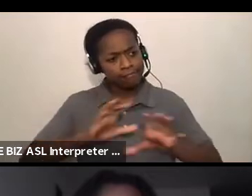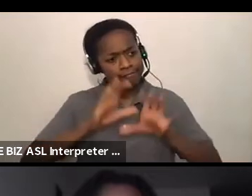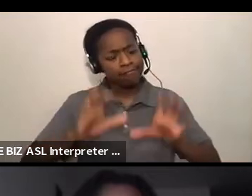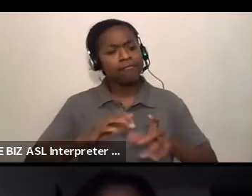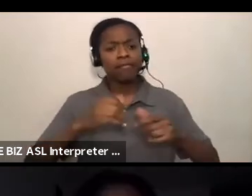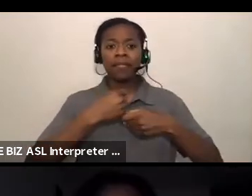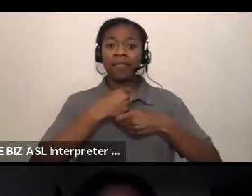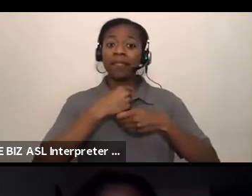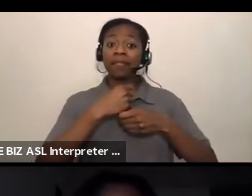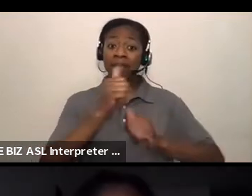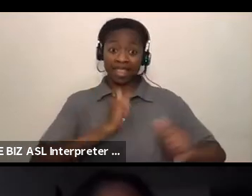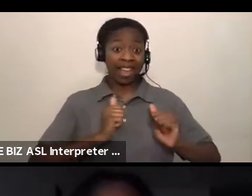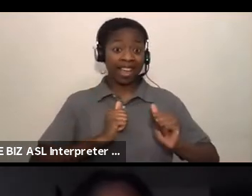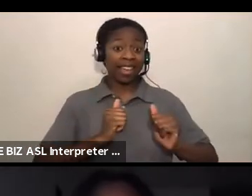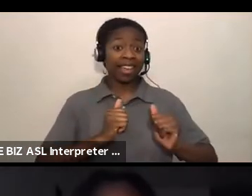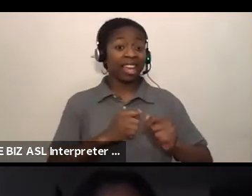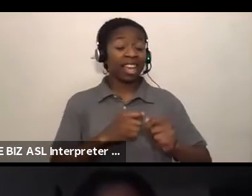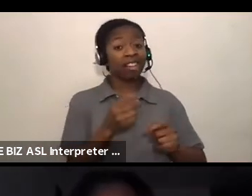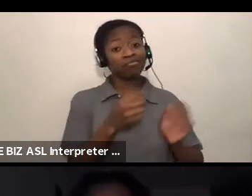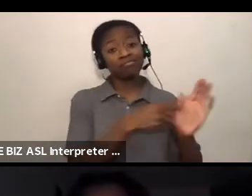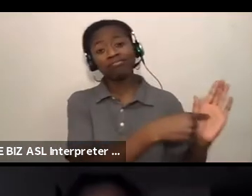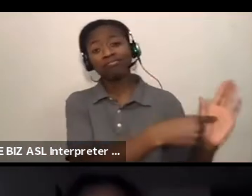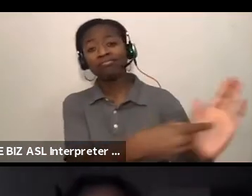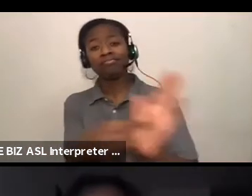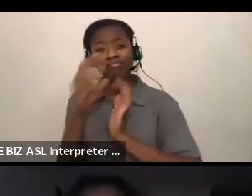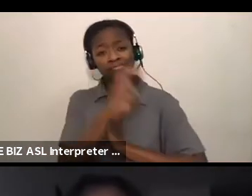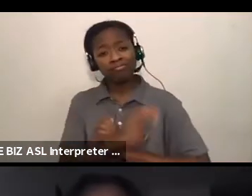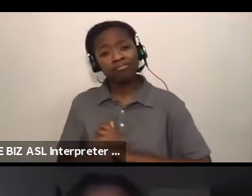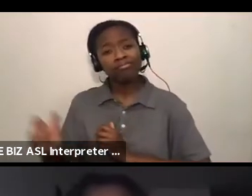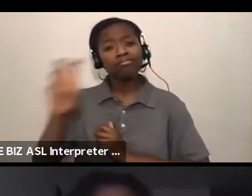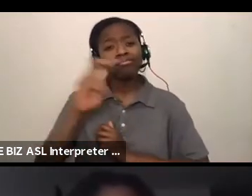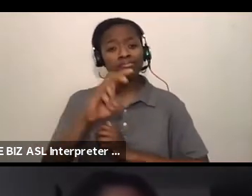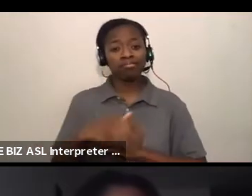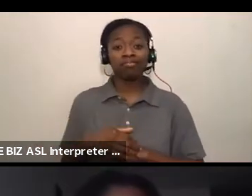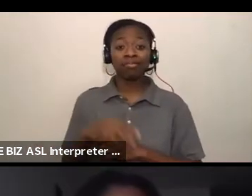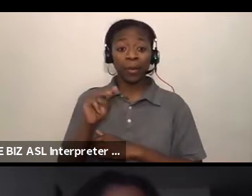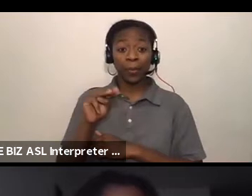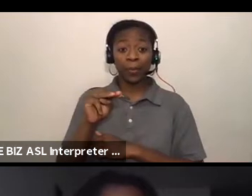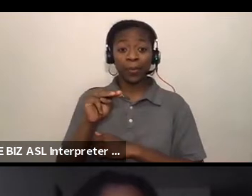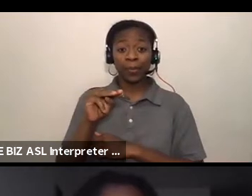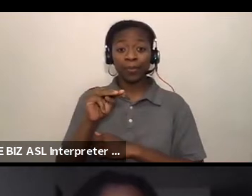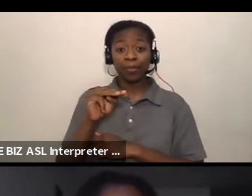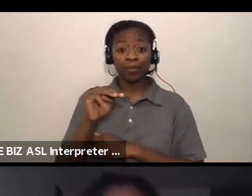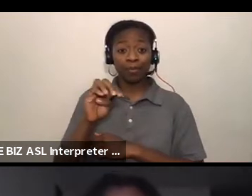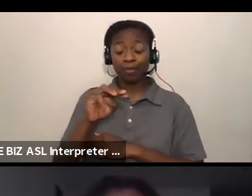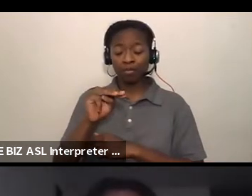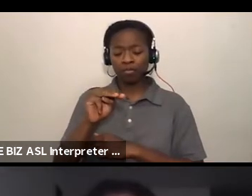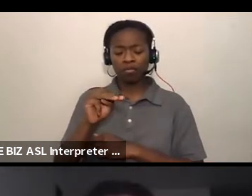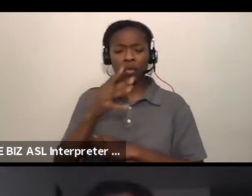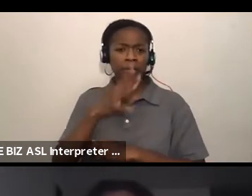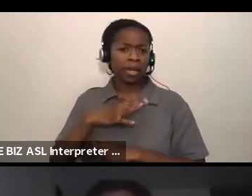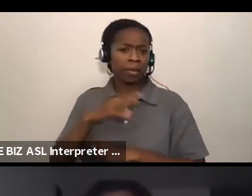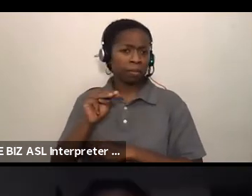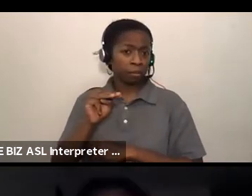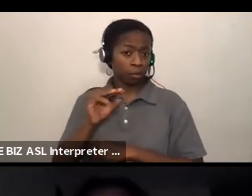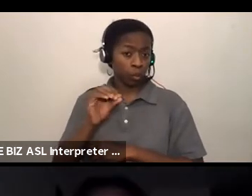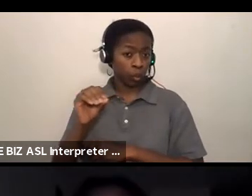who got to see the play back then. And Mooks was actually, in her younger days, was